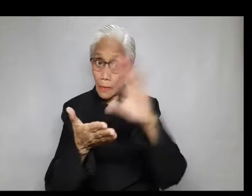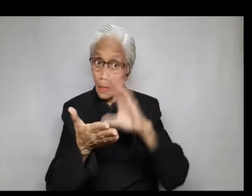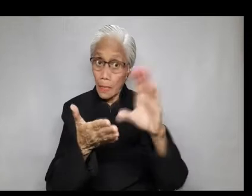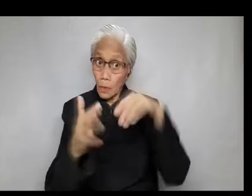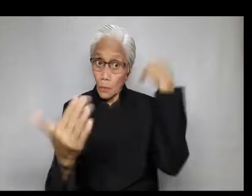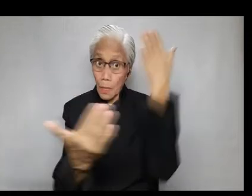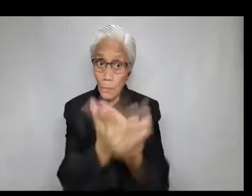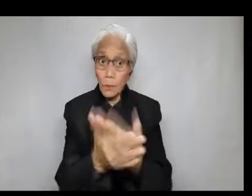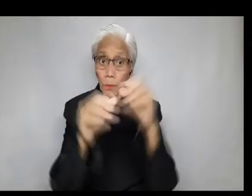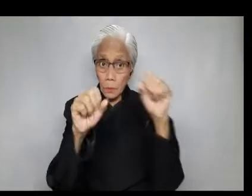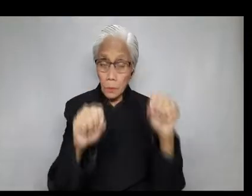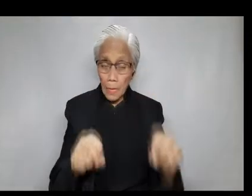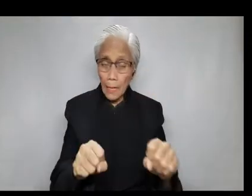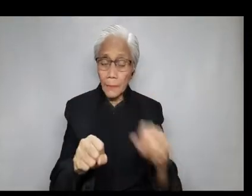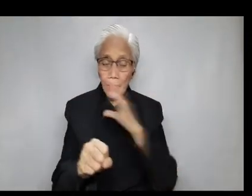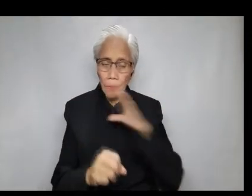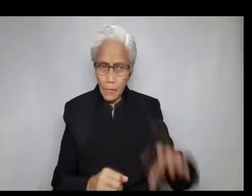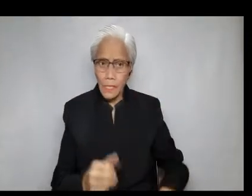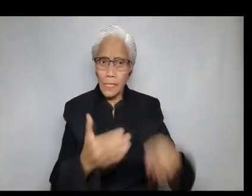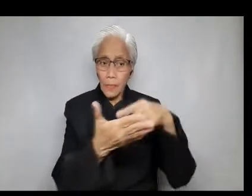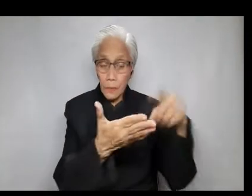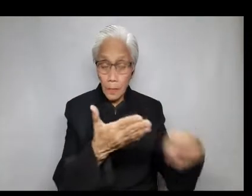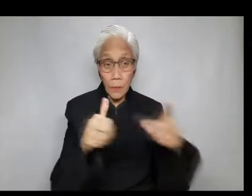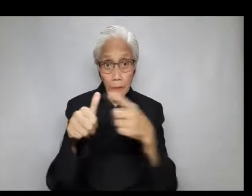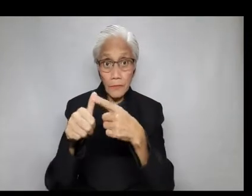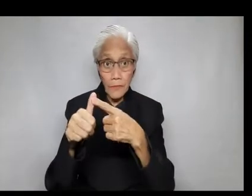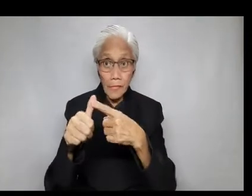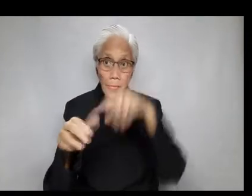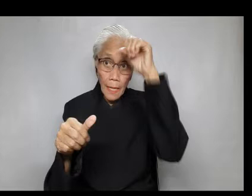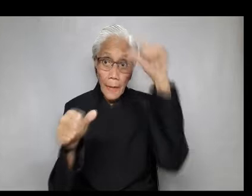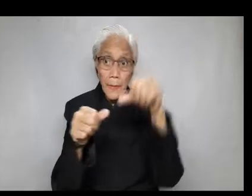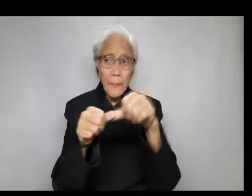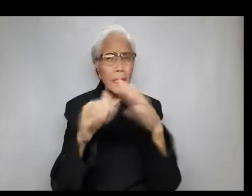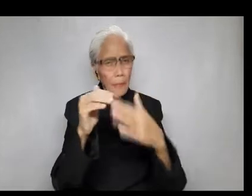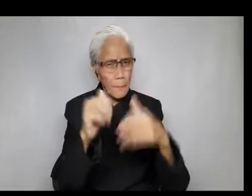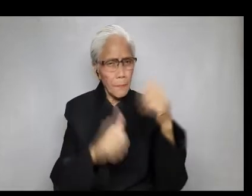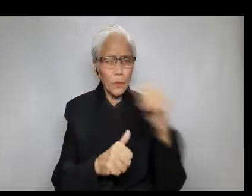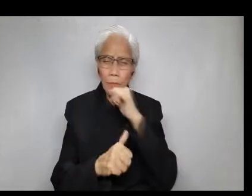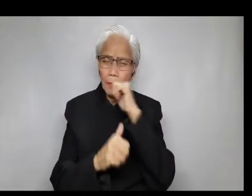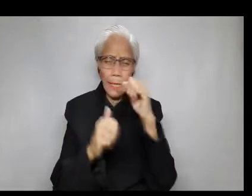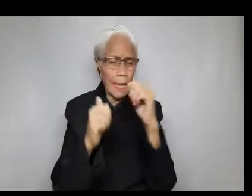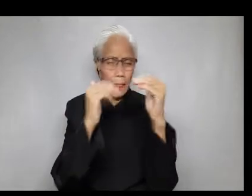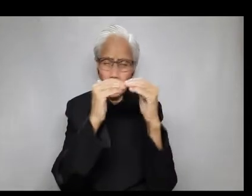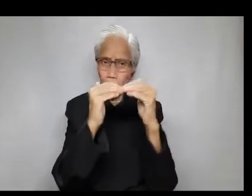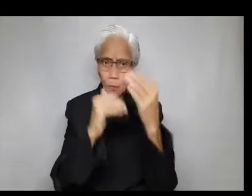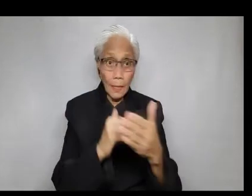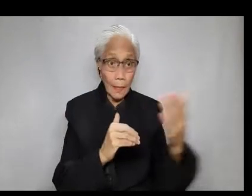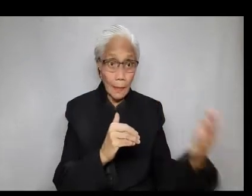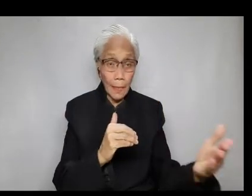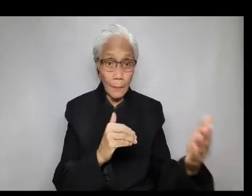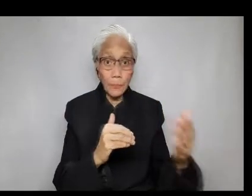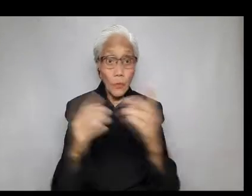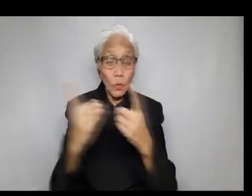in order to arrive at Christian correction. First, remember that the most unequal thing to